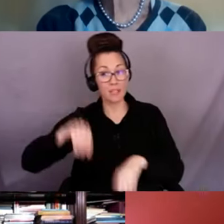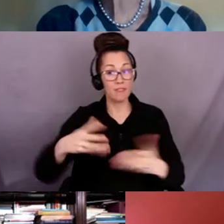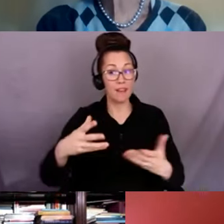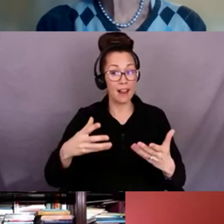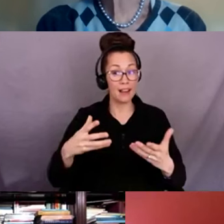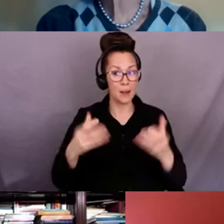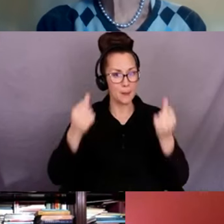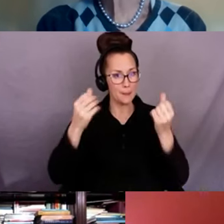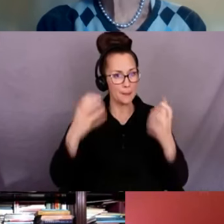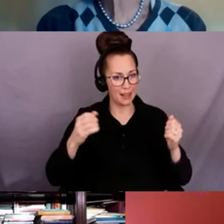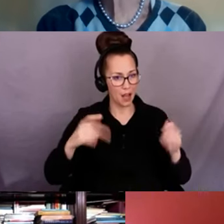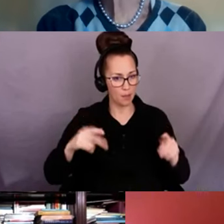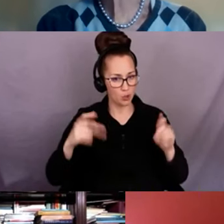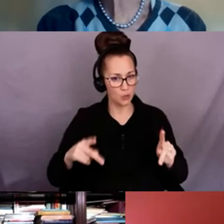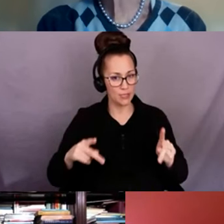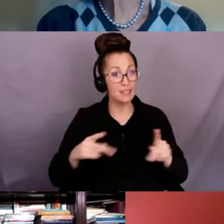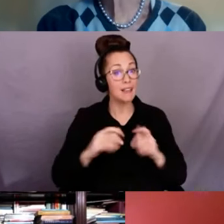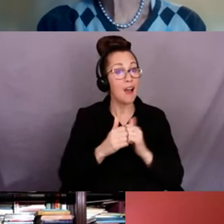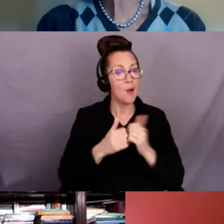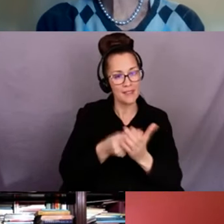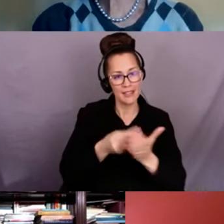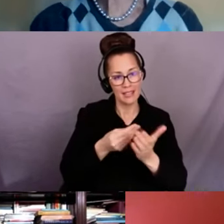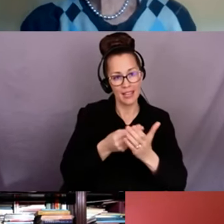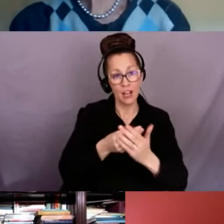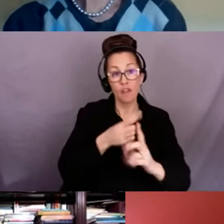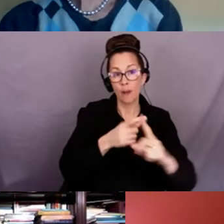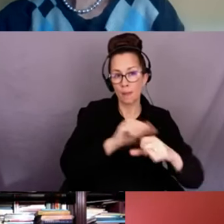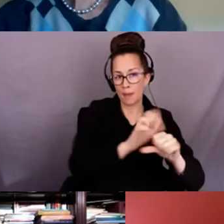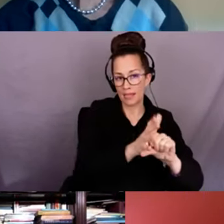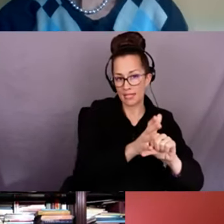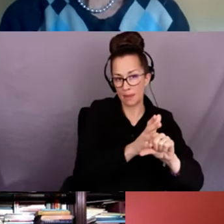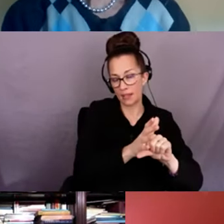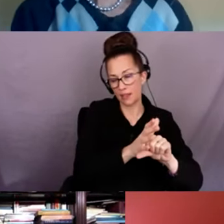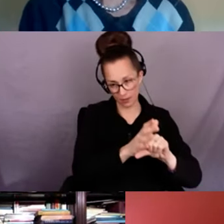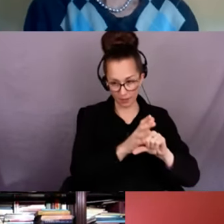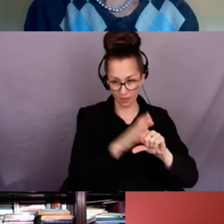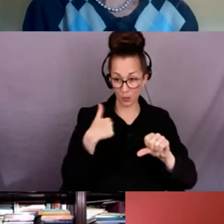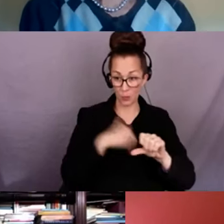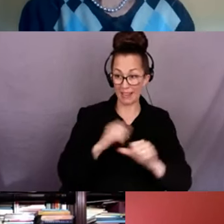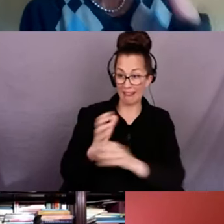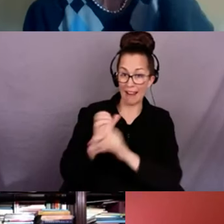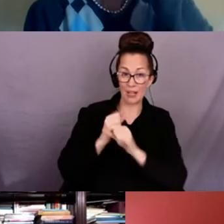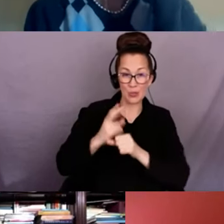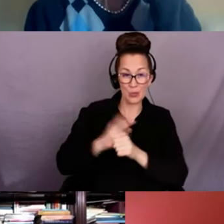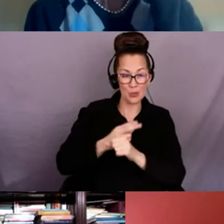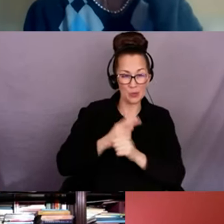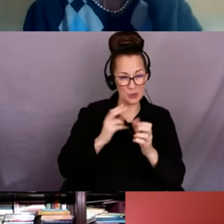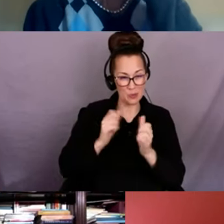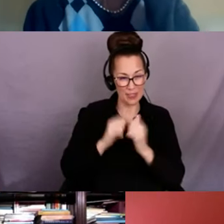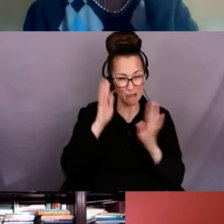opportunities in the form of funding, you know, really to be able to use in creative ways, what, you